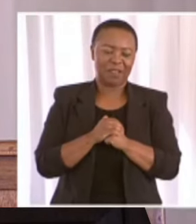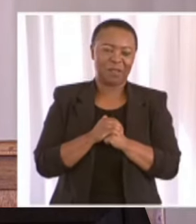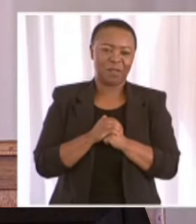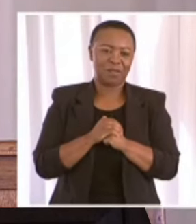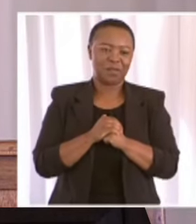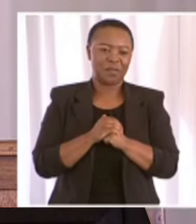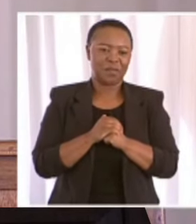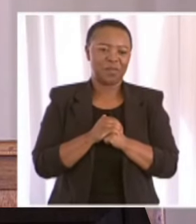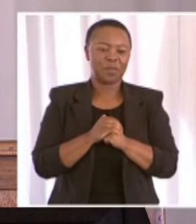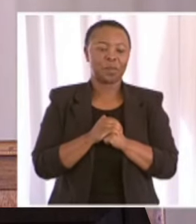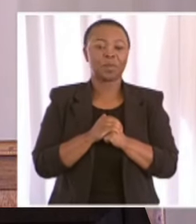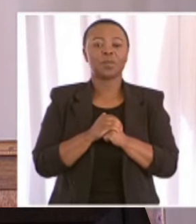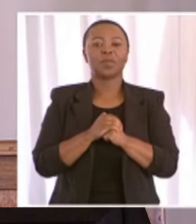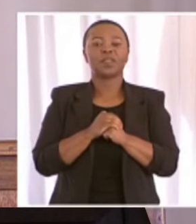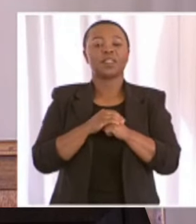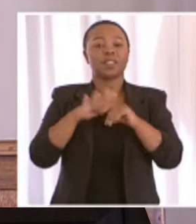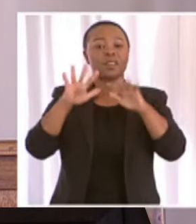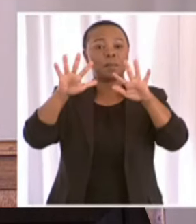The Speaker of Parliament